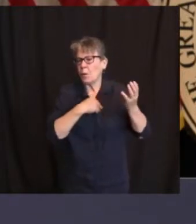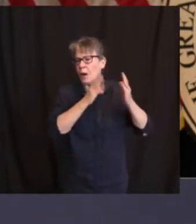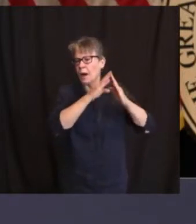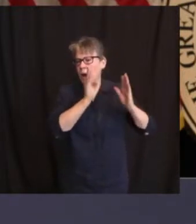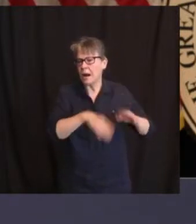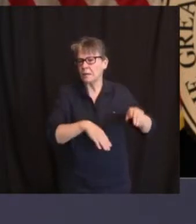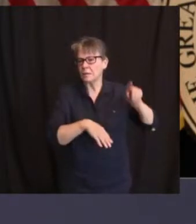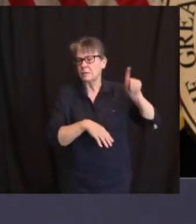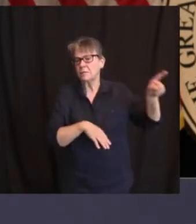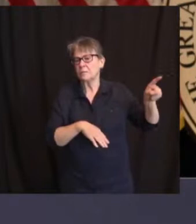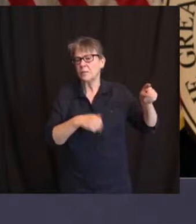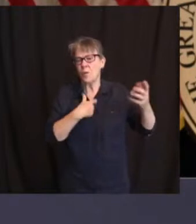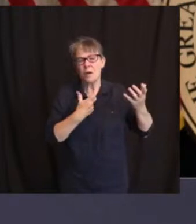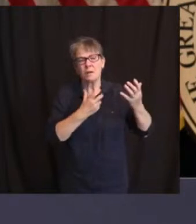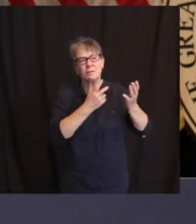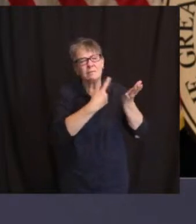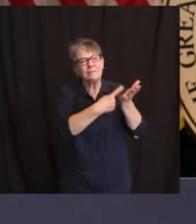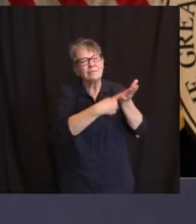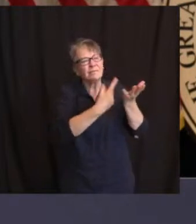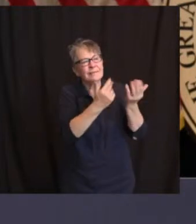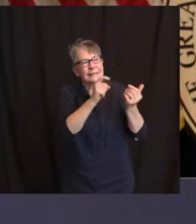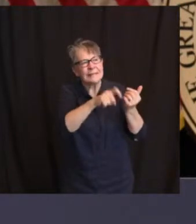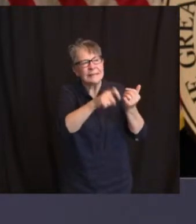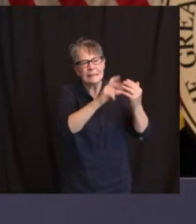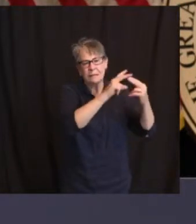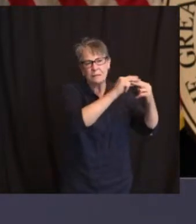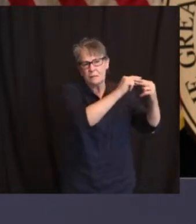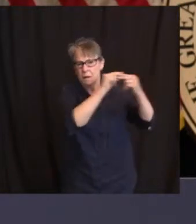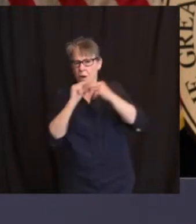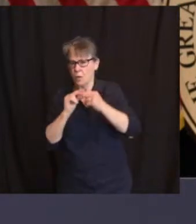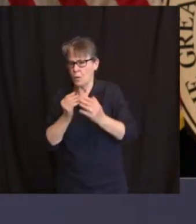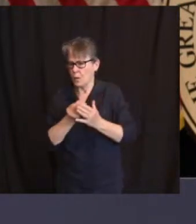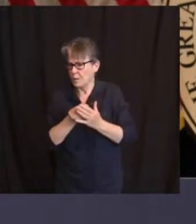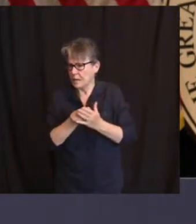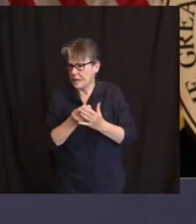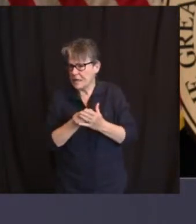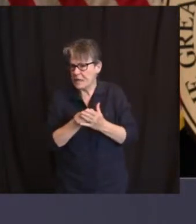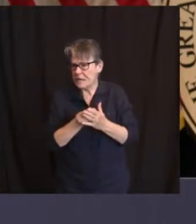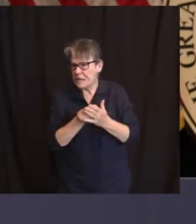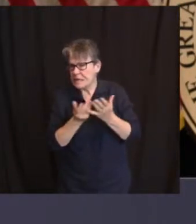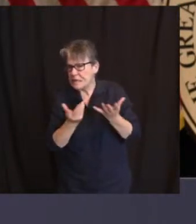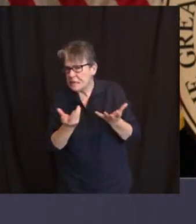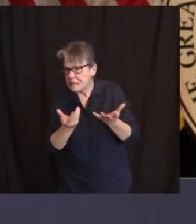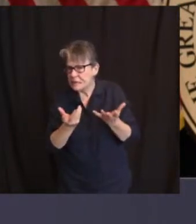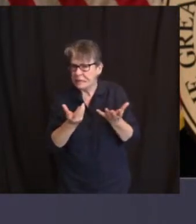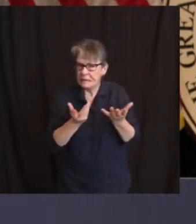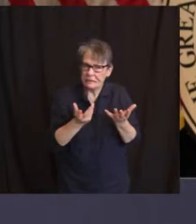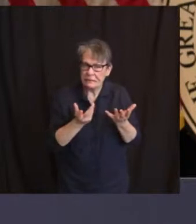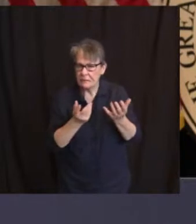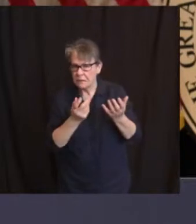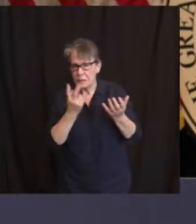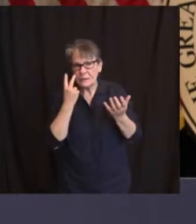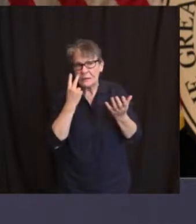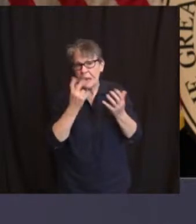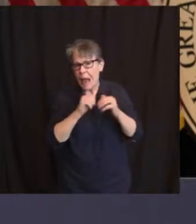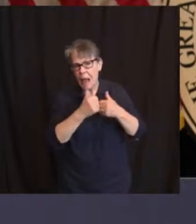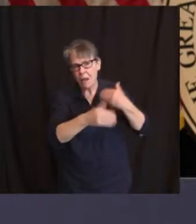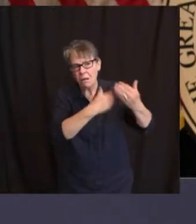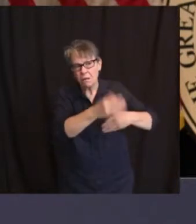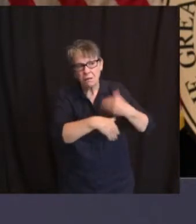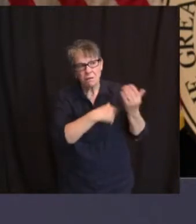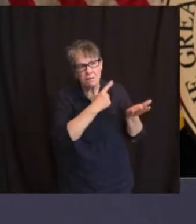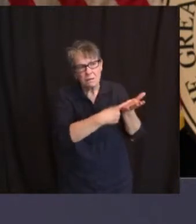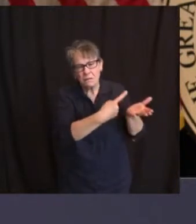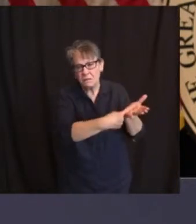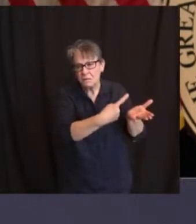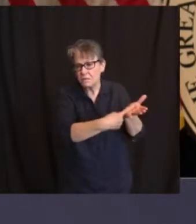keenly interested in taking up. That'll be a subject of our discussions. In fact, there's a working group meeting going on